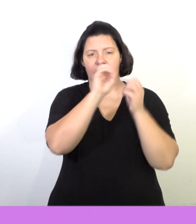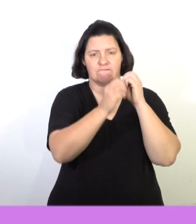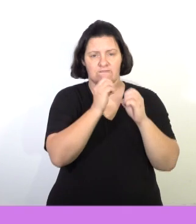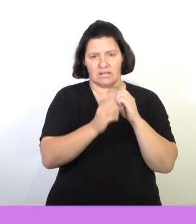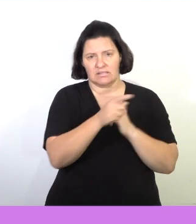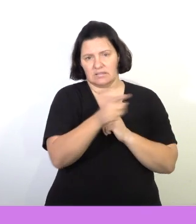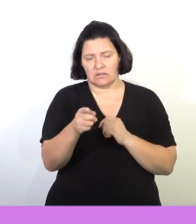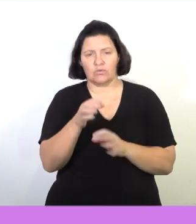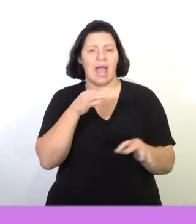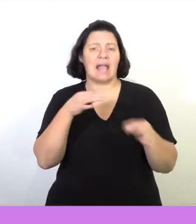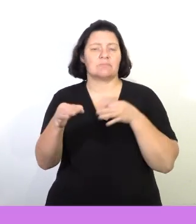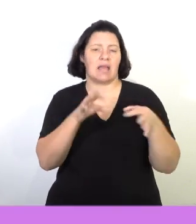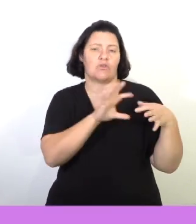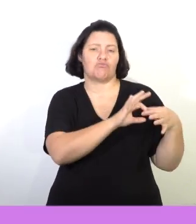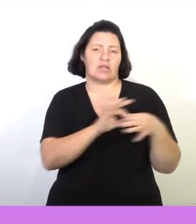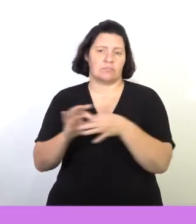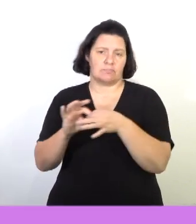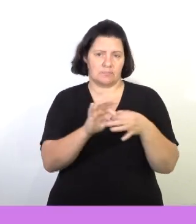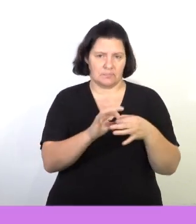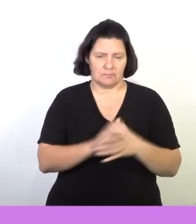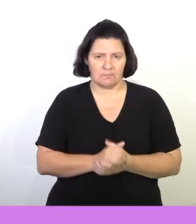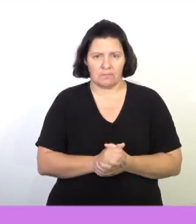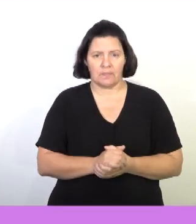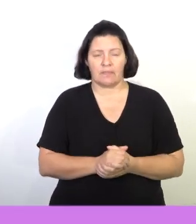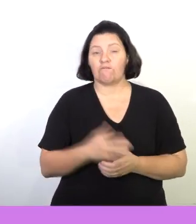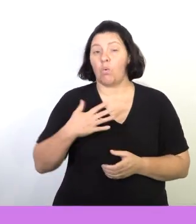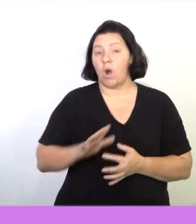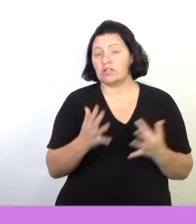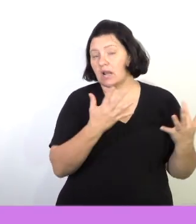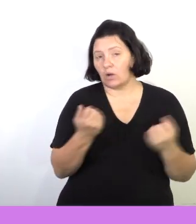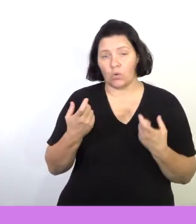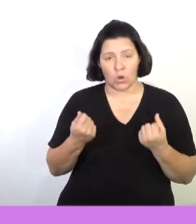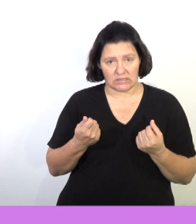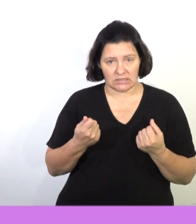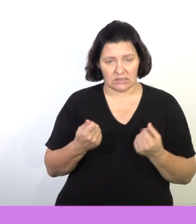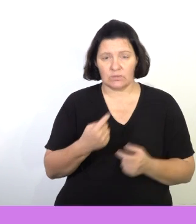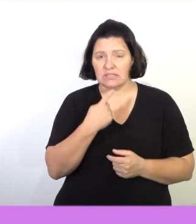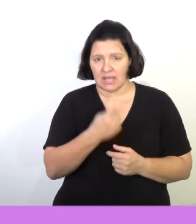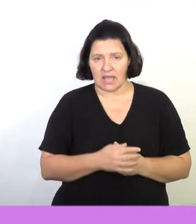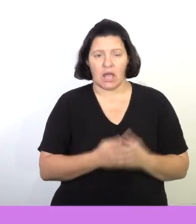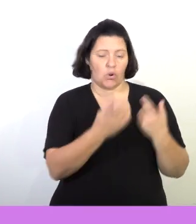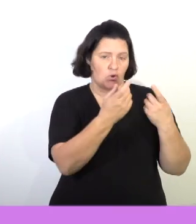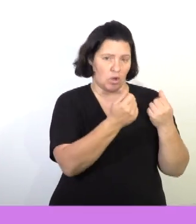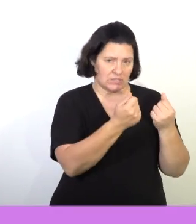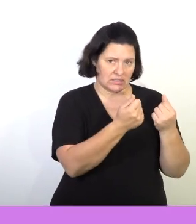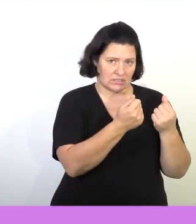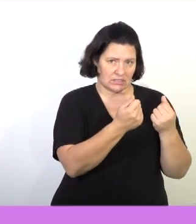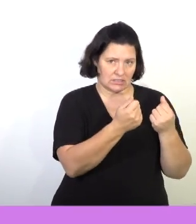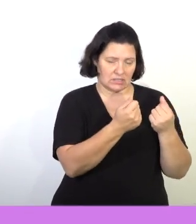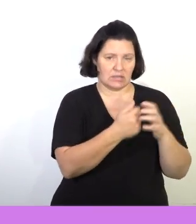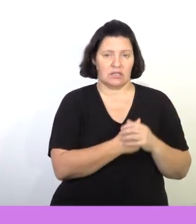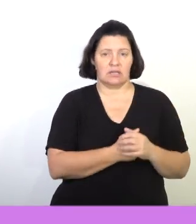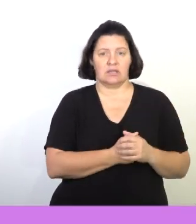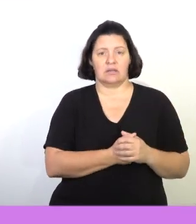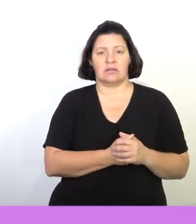down a formula to describe the relationship above. If we want to calculate cost, we will then say